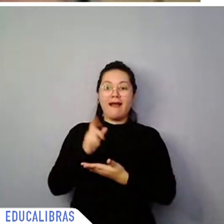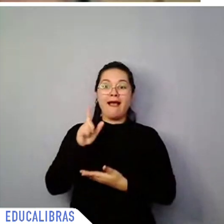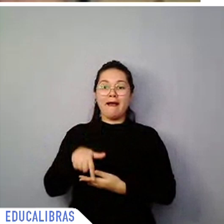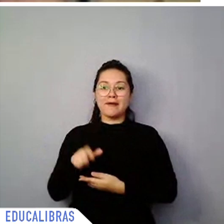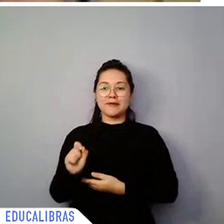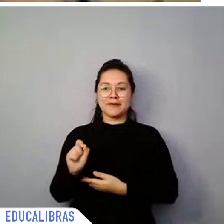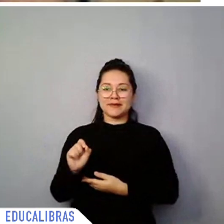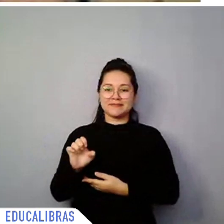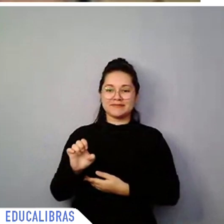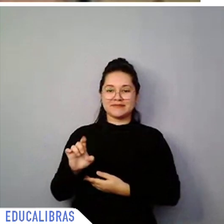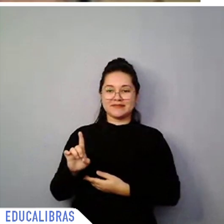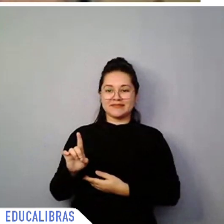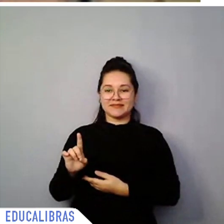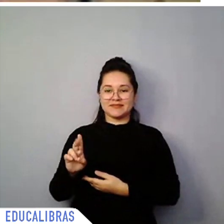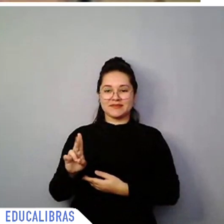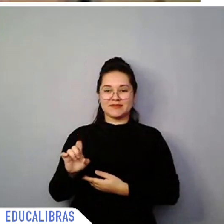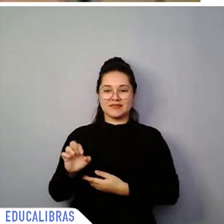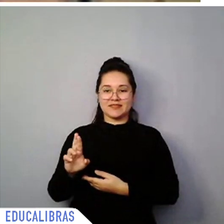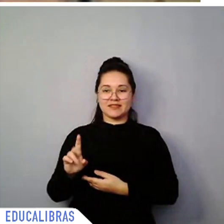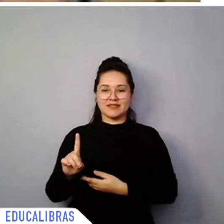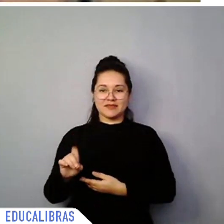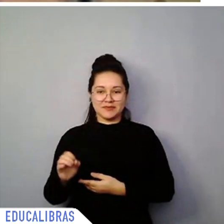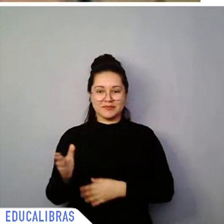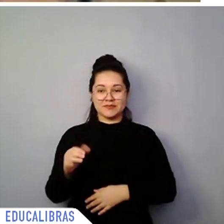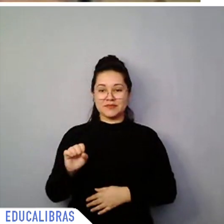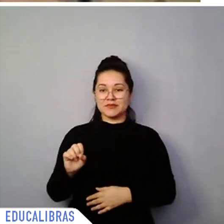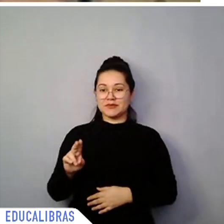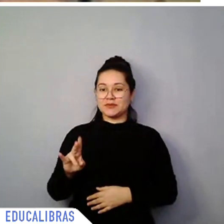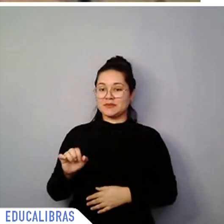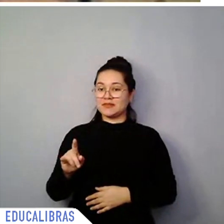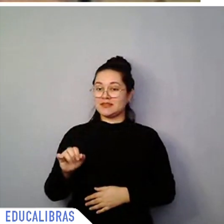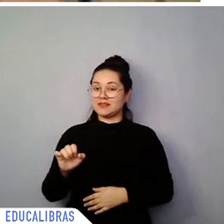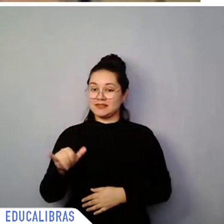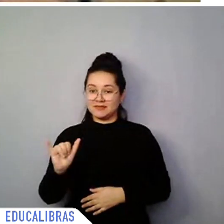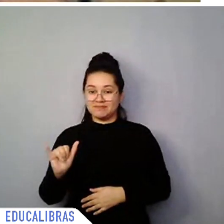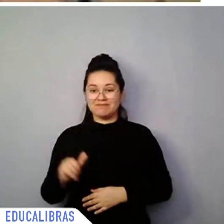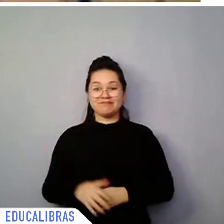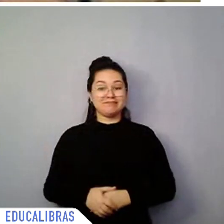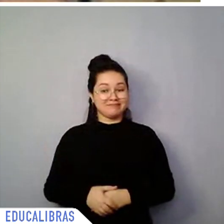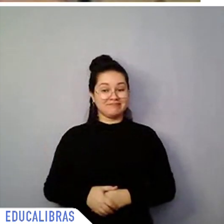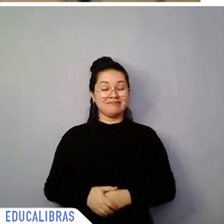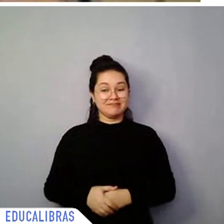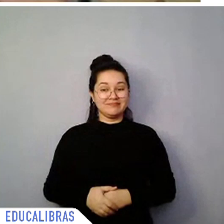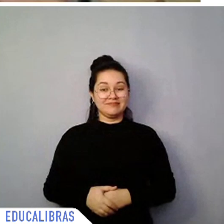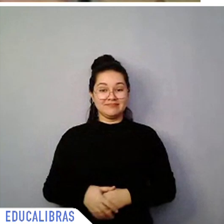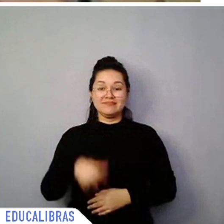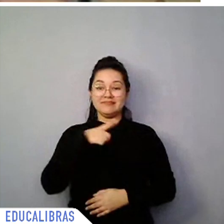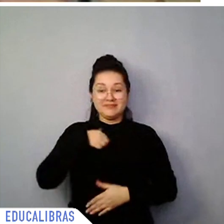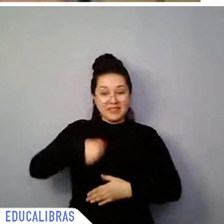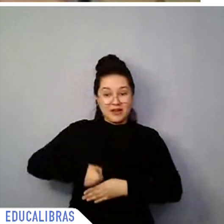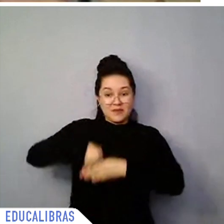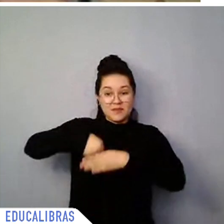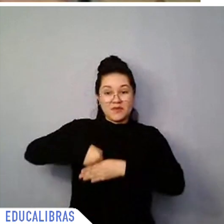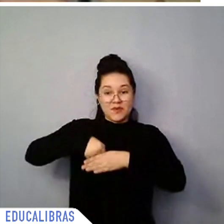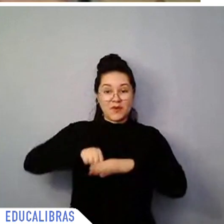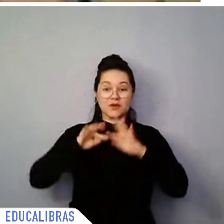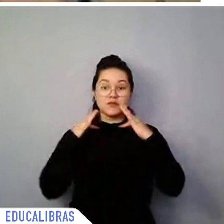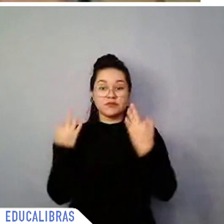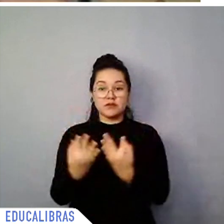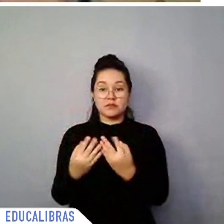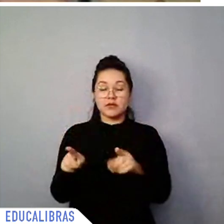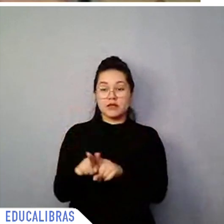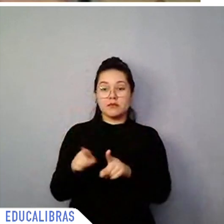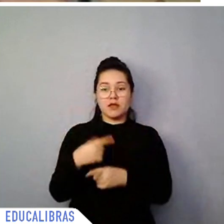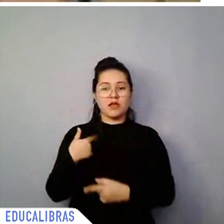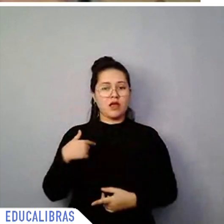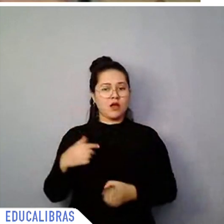this project Eduardo Suplicy, because he says we cannot come out of hunger if you don't have a basic income.